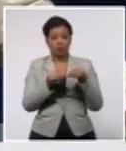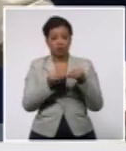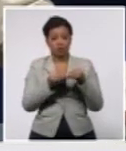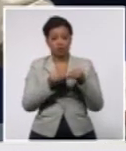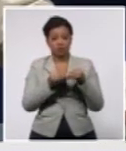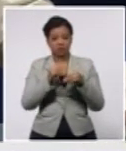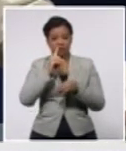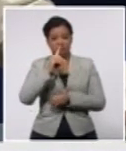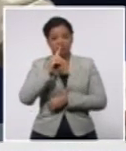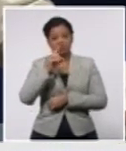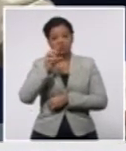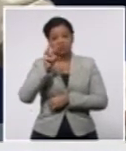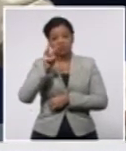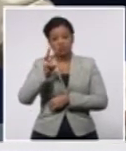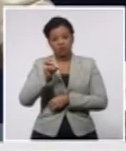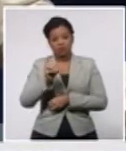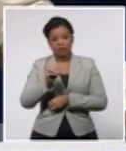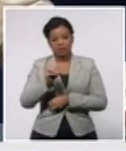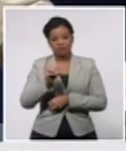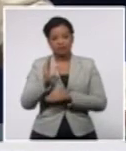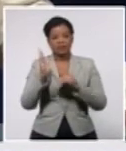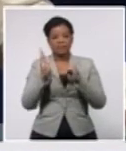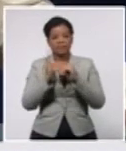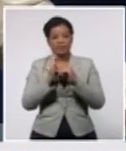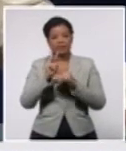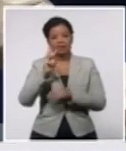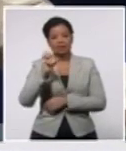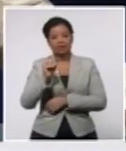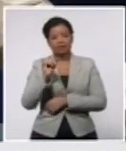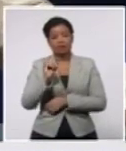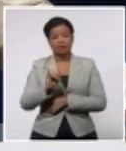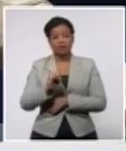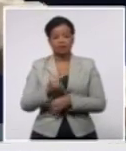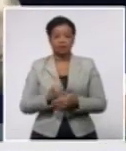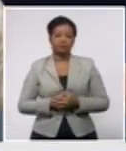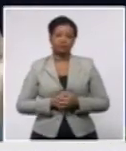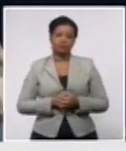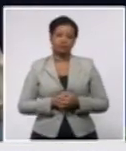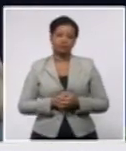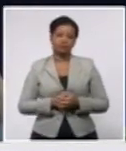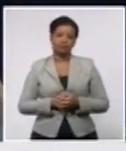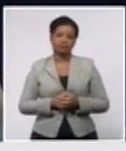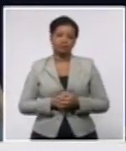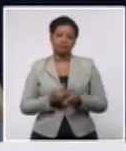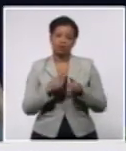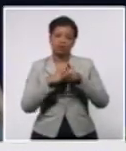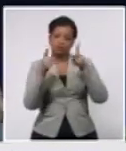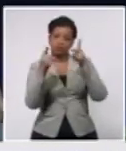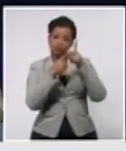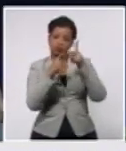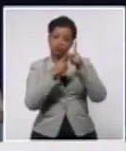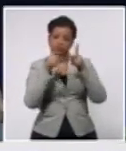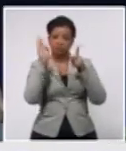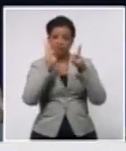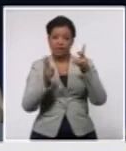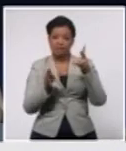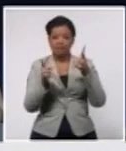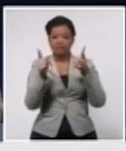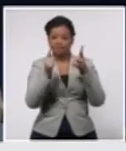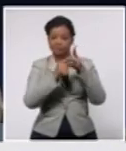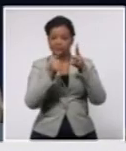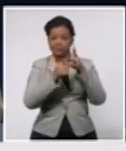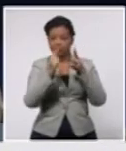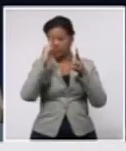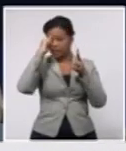in terms of the incidence. Let me give you now the update on